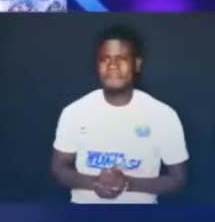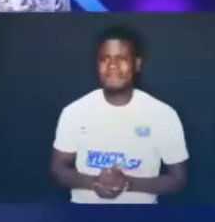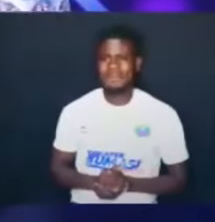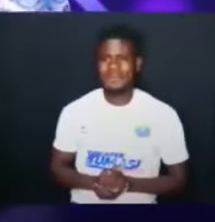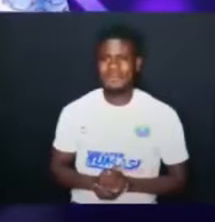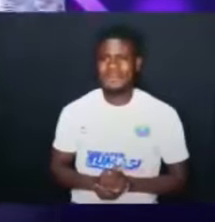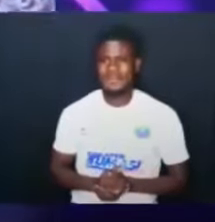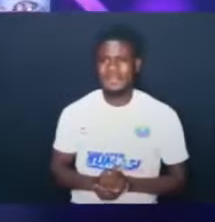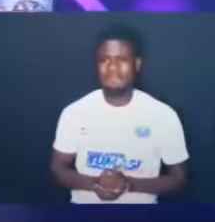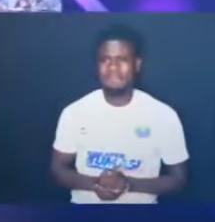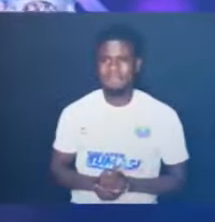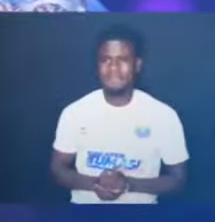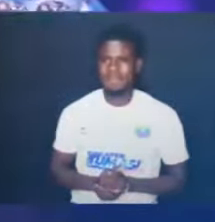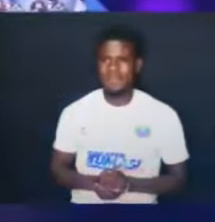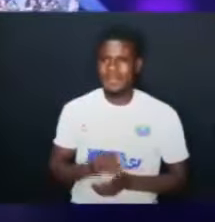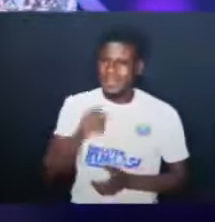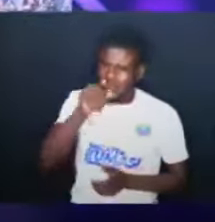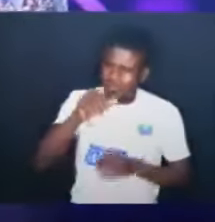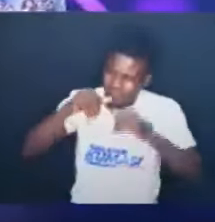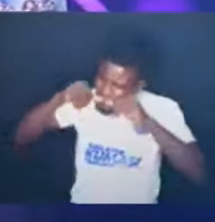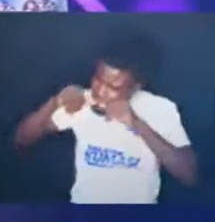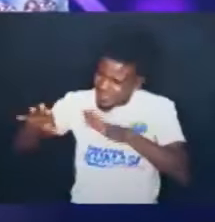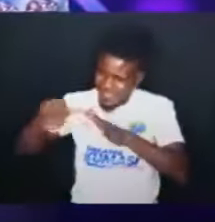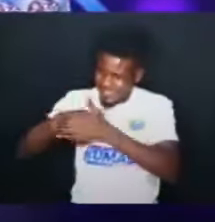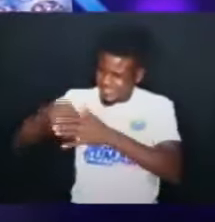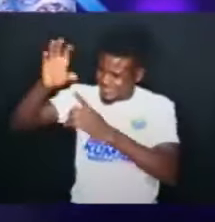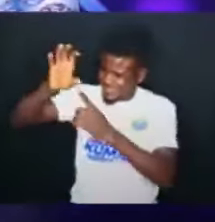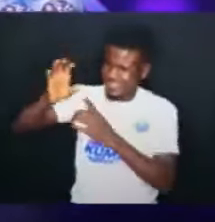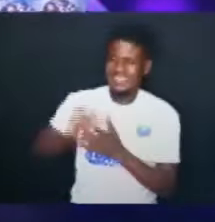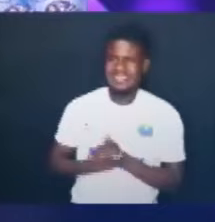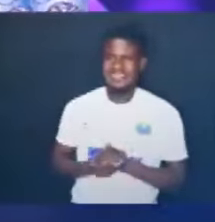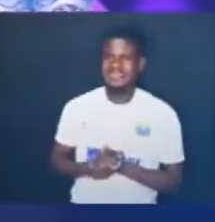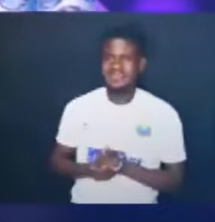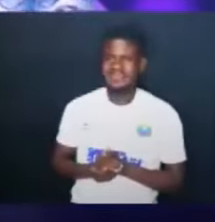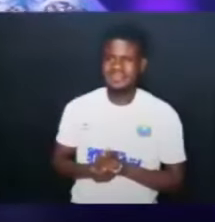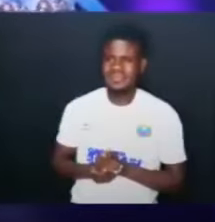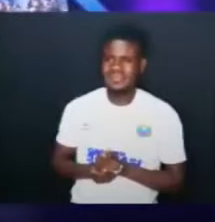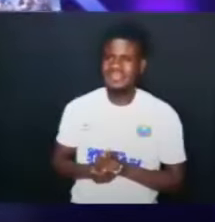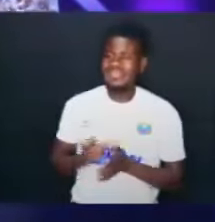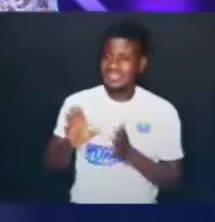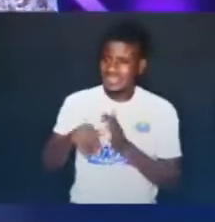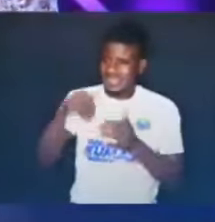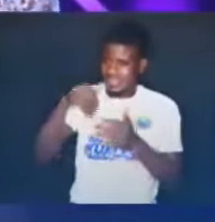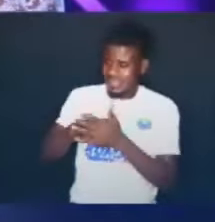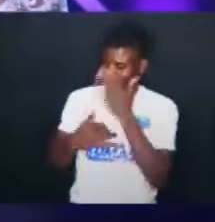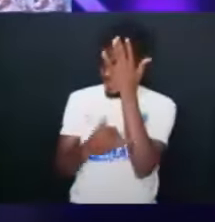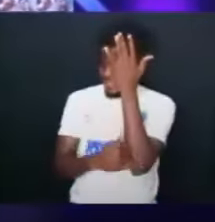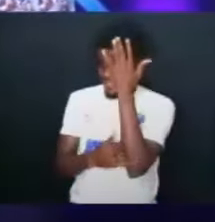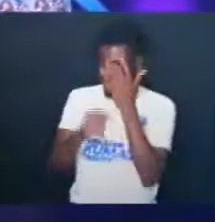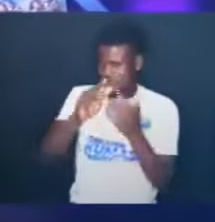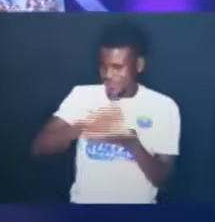inshira noa. Ebe di wechi. You'll be blessing the city. Ube inshira o. Ewo krono. And blessing the country.